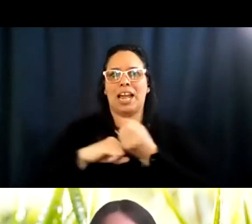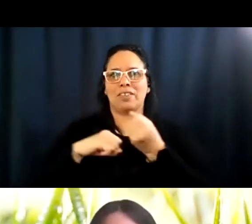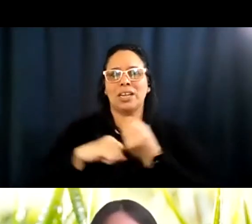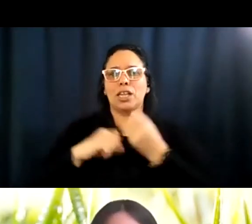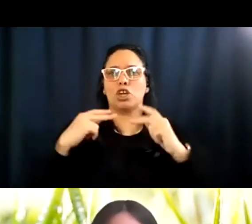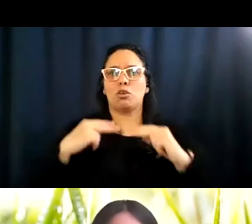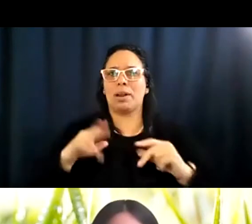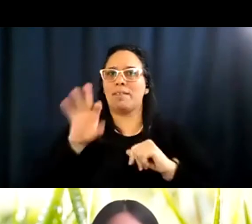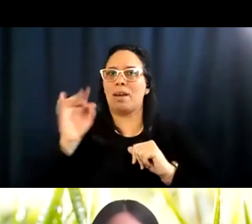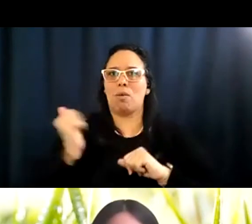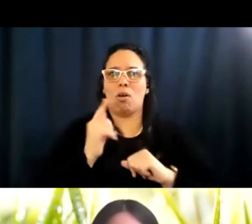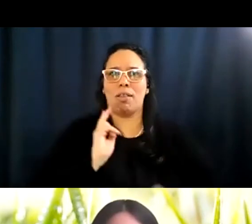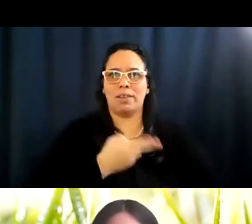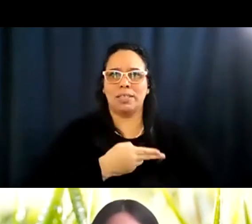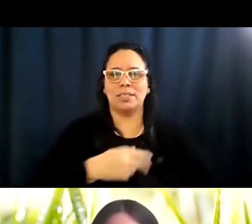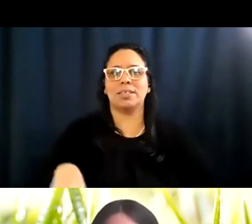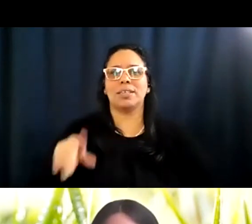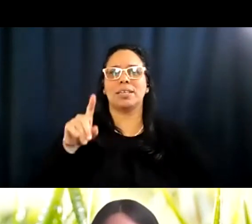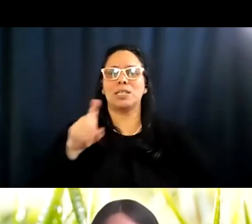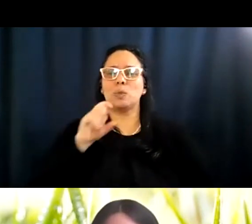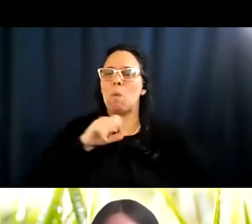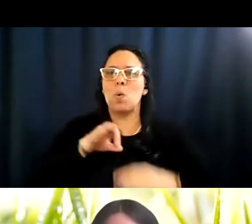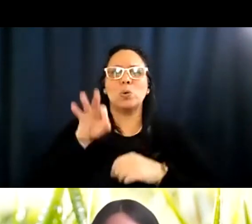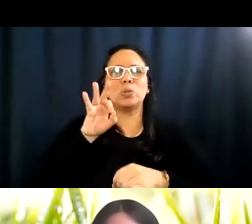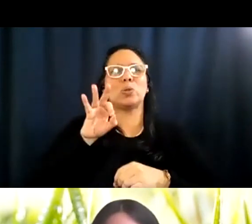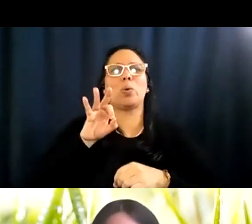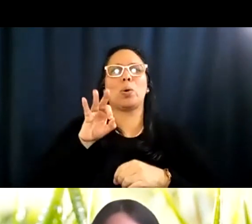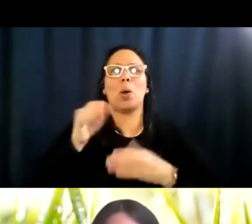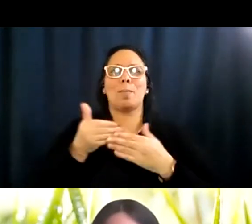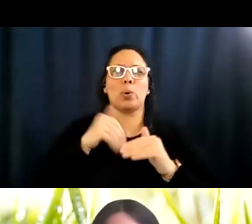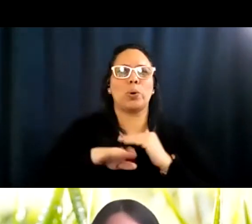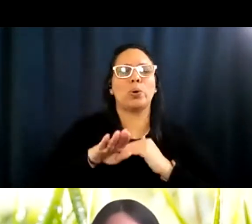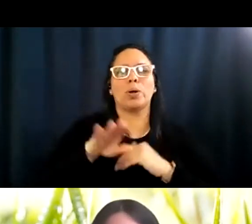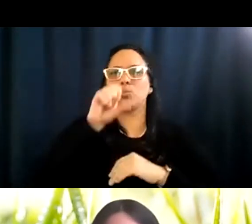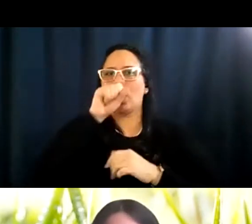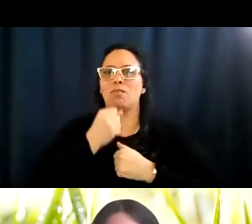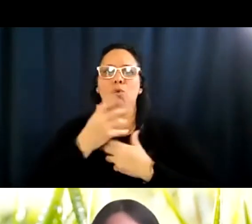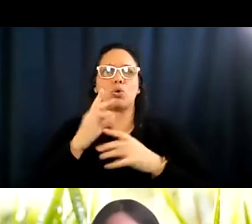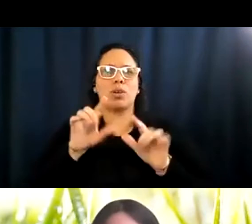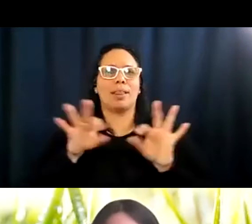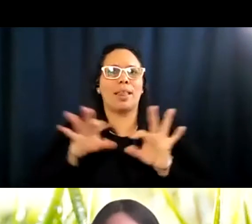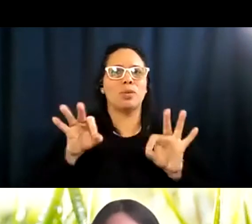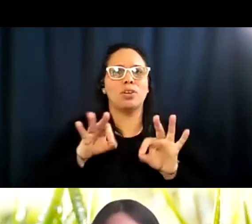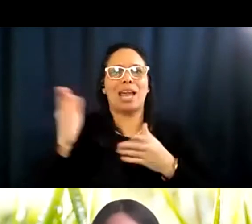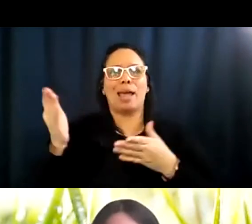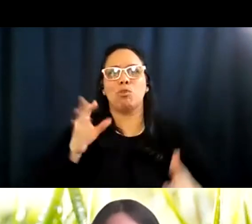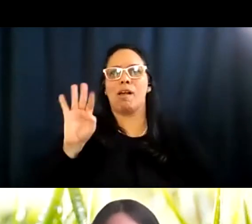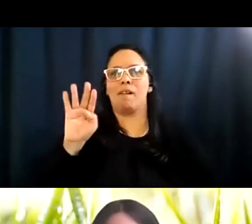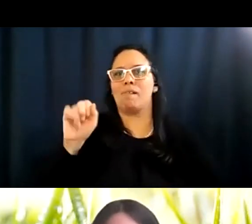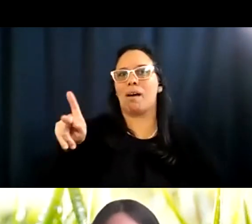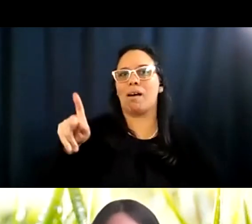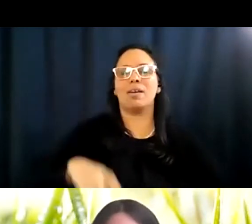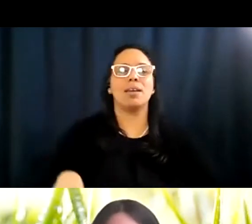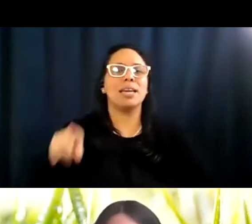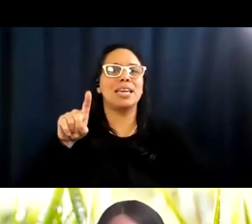all of us. Darius is an old soul born anew, a lover of poetry, language, and bringing the funk. He was one of the